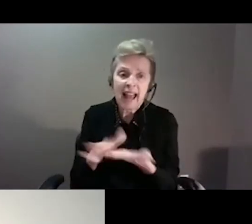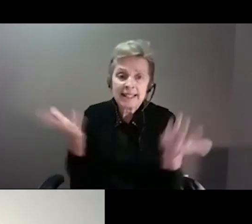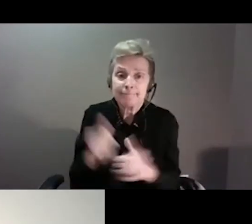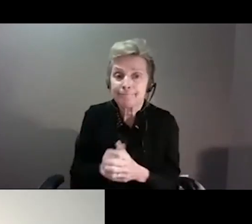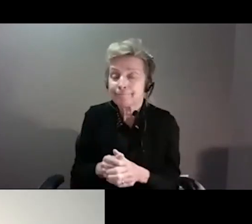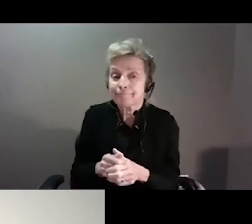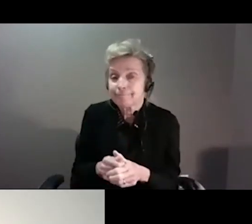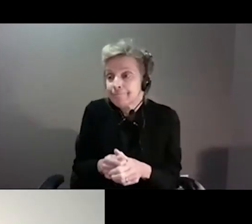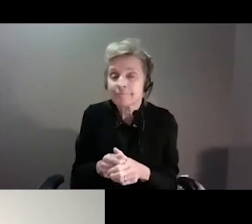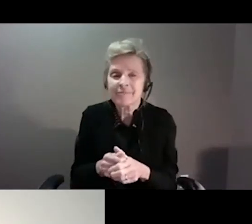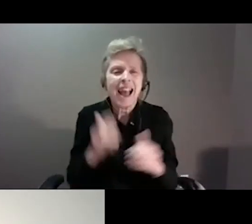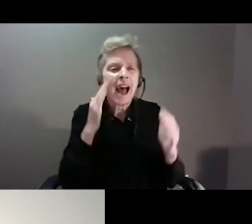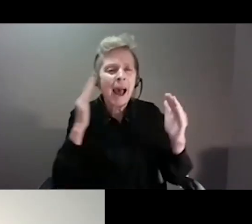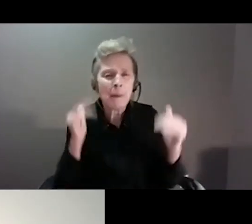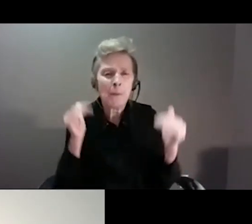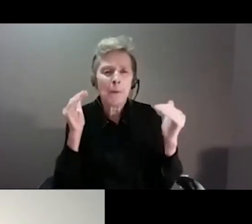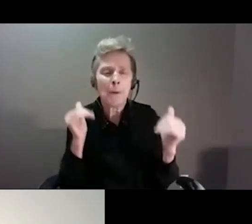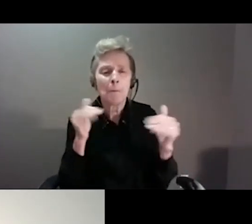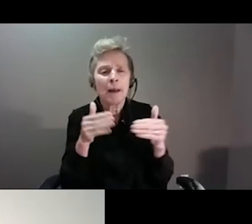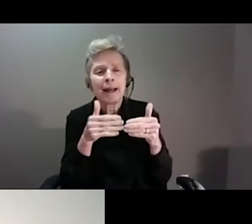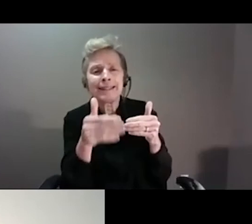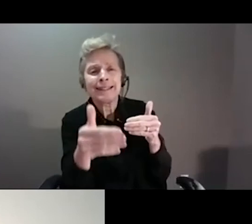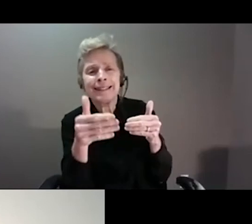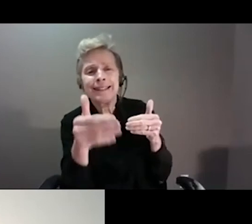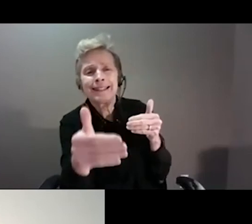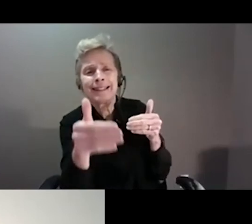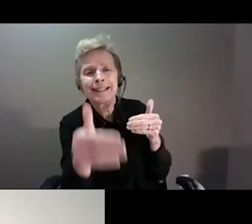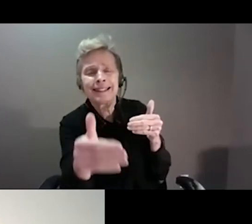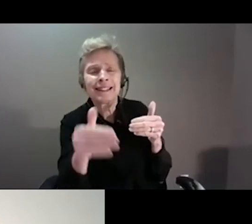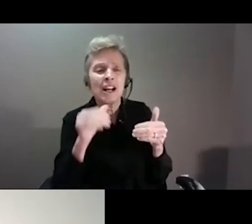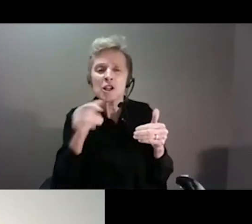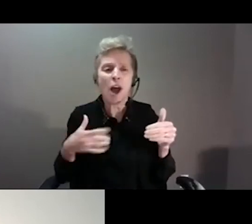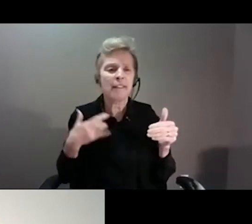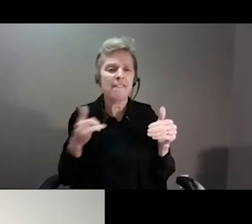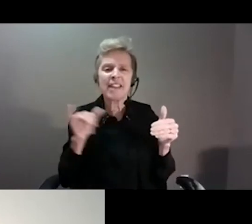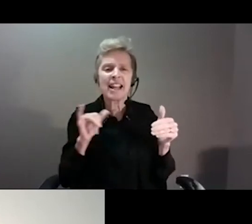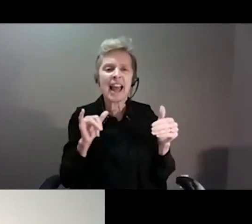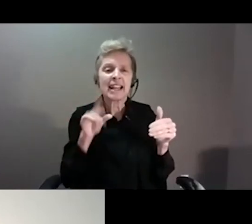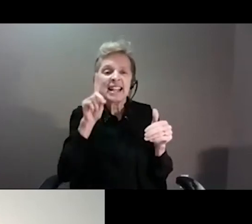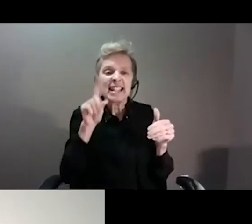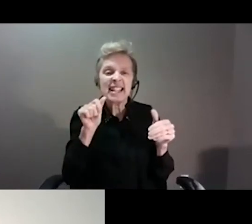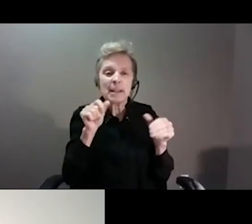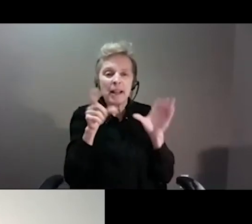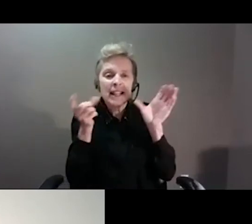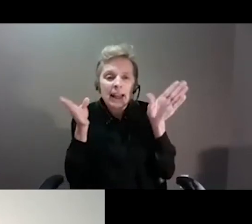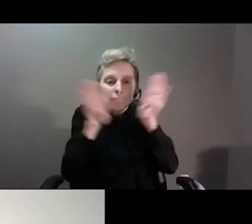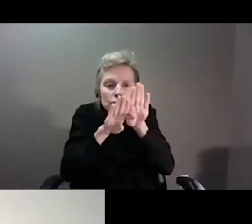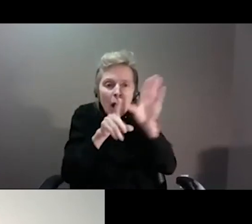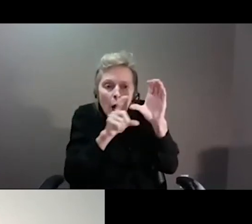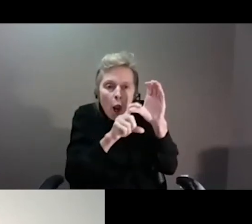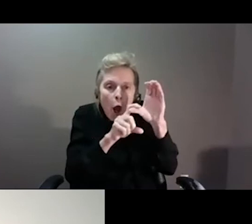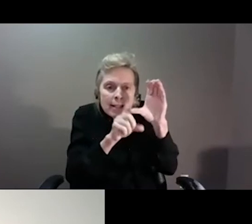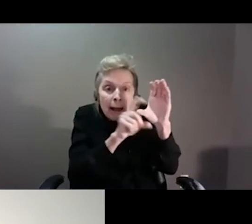I hope that we get to a point where we don't have, like, it doesn't feel like coming out of the disability closet, right? Like it just feels like we get to a point where it's okay